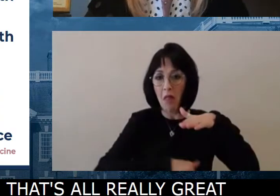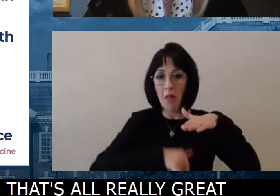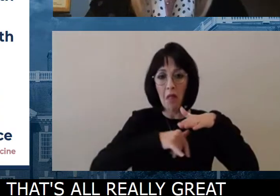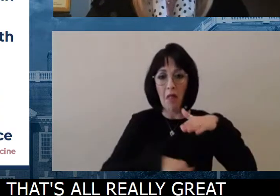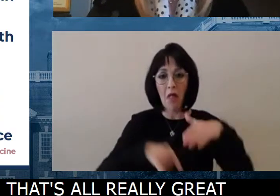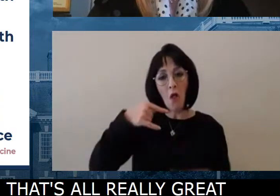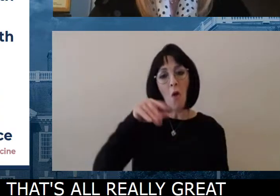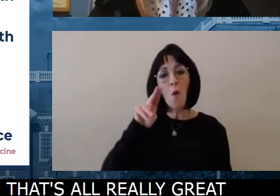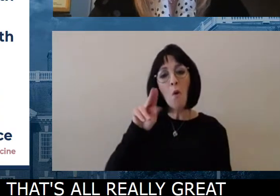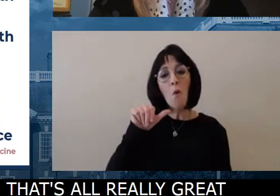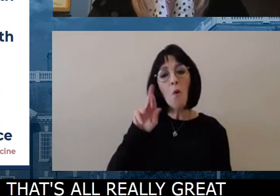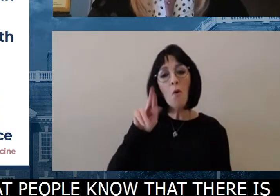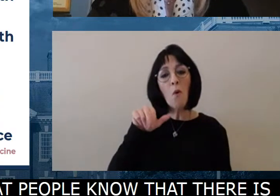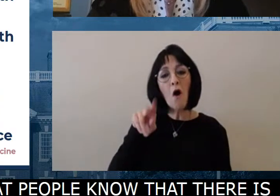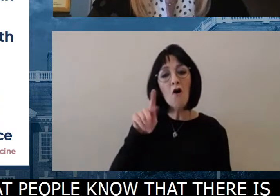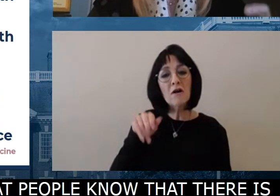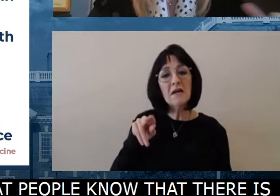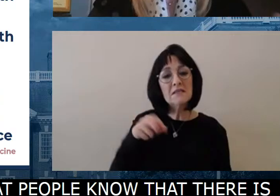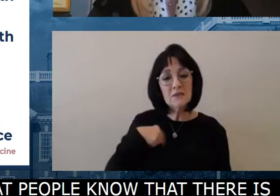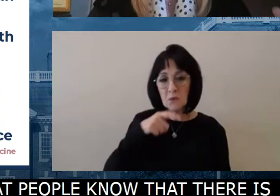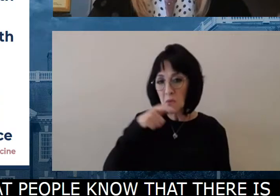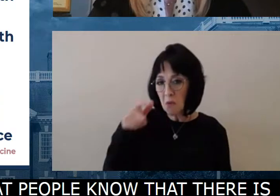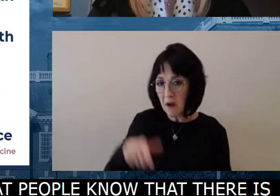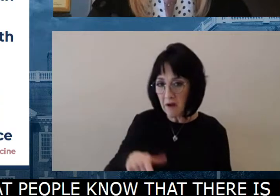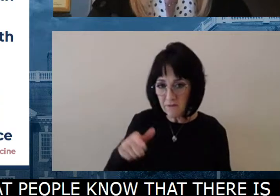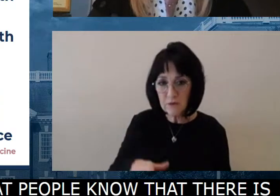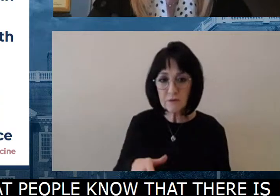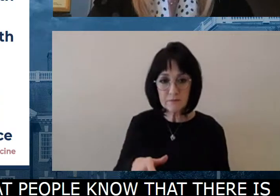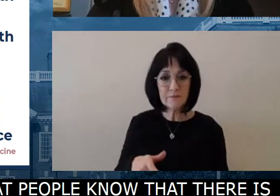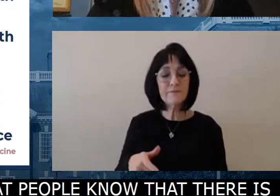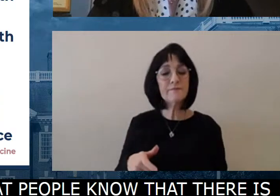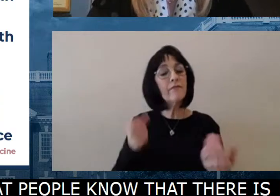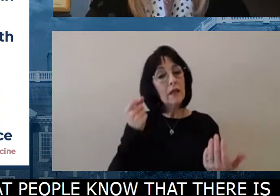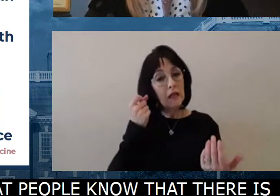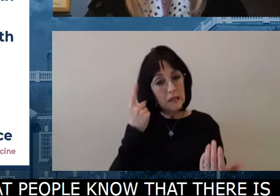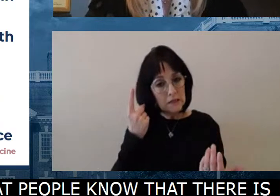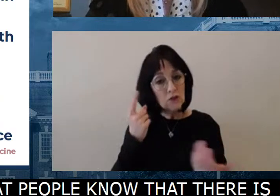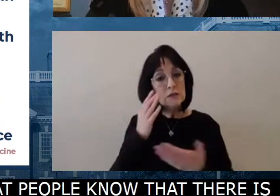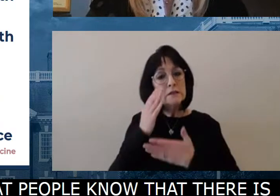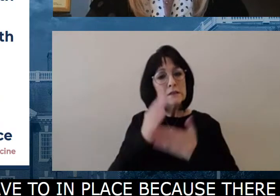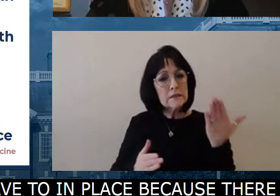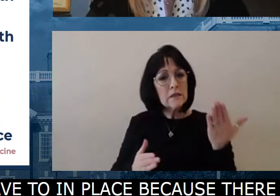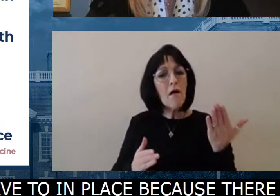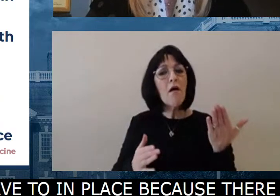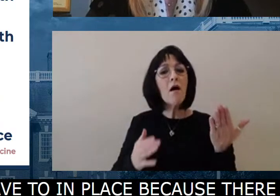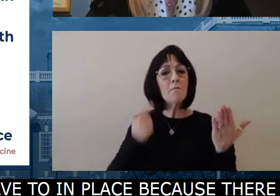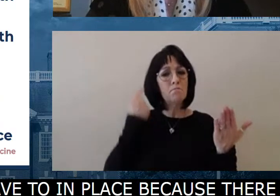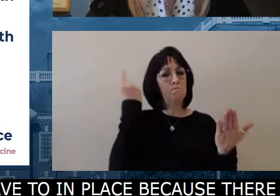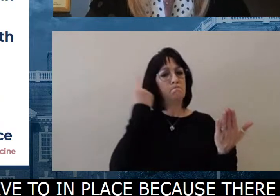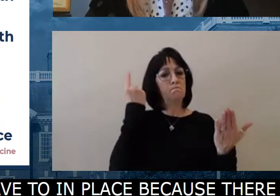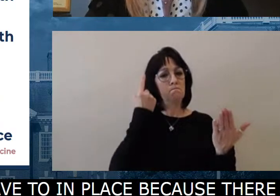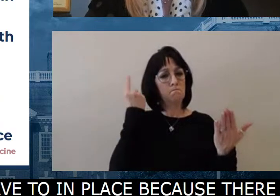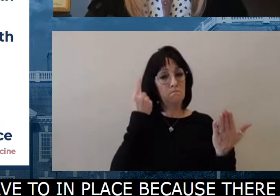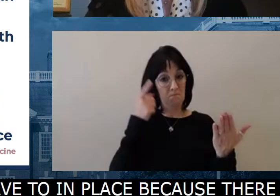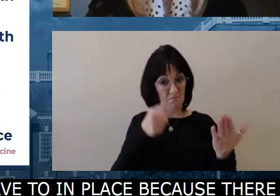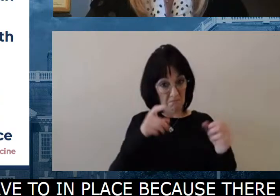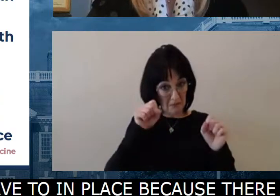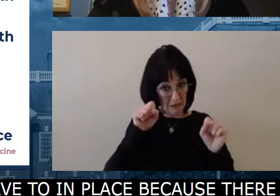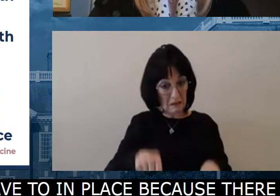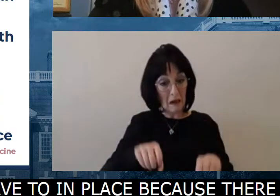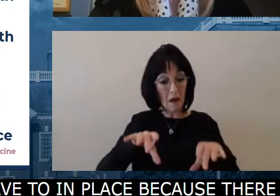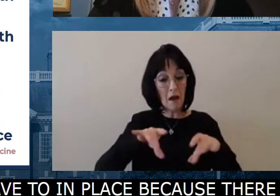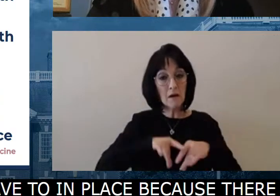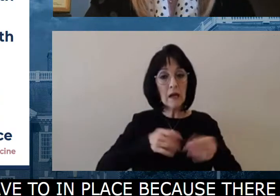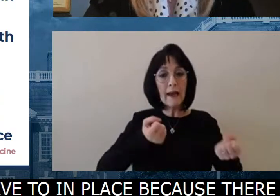place, because there is a possibility you could carry or spread. You do need to wear a mask and social distance